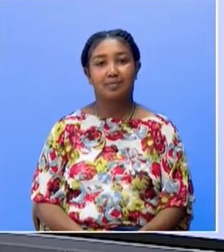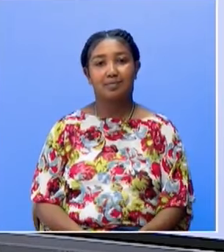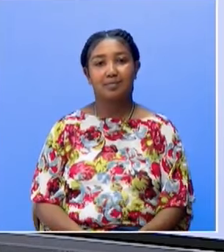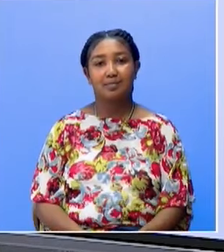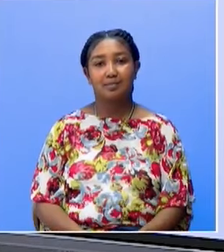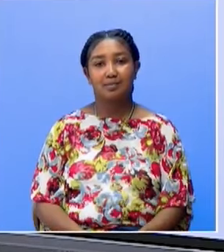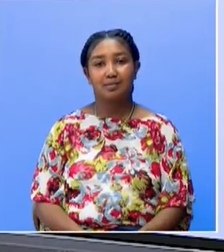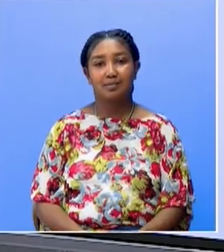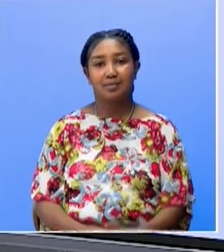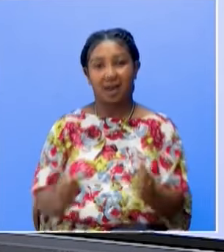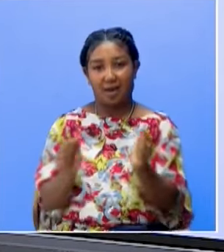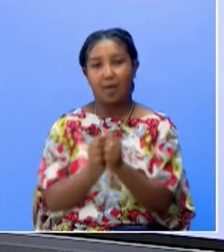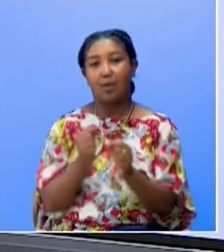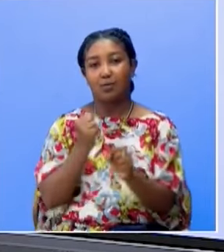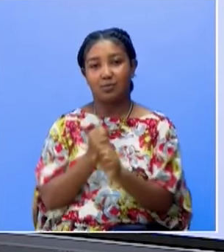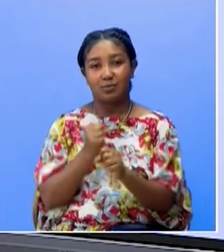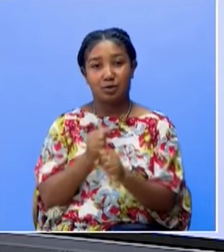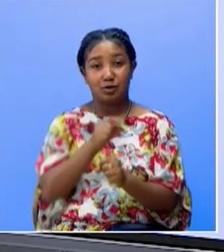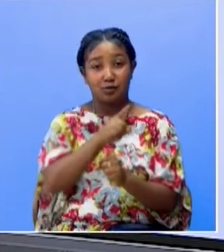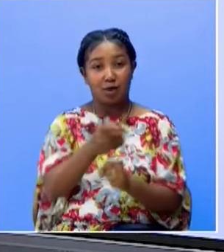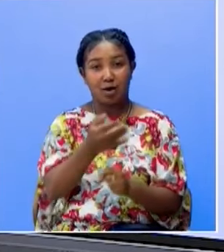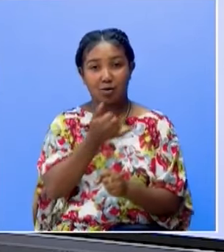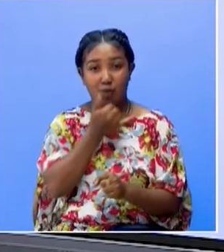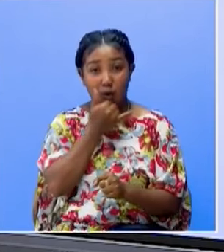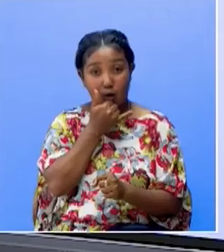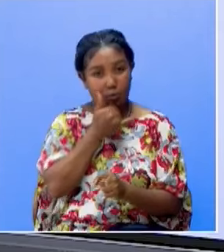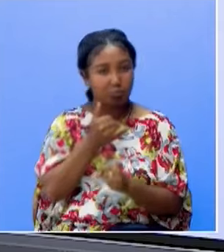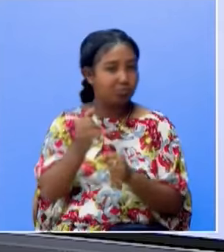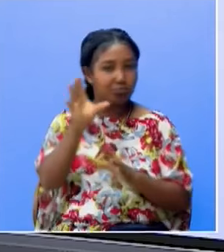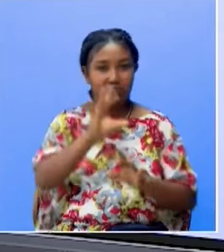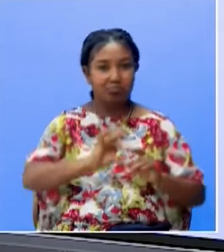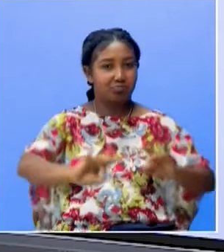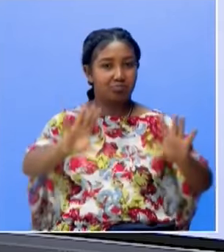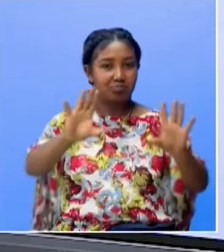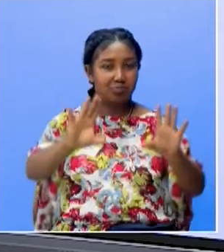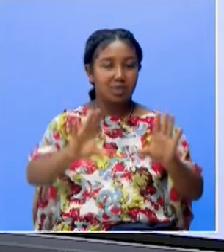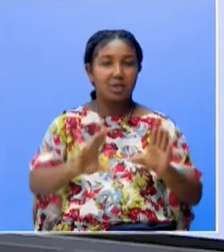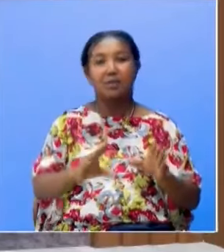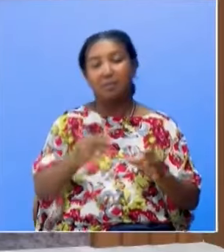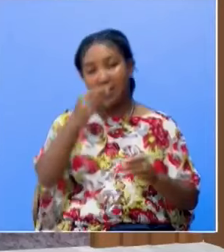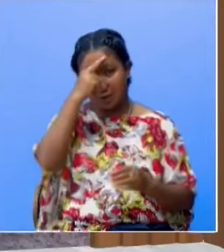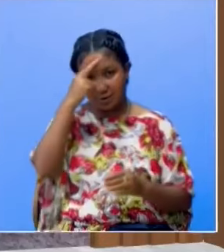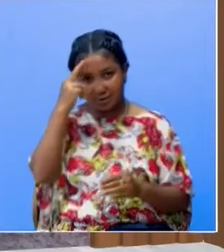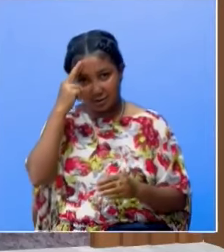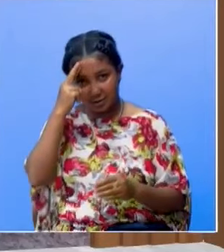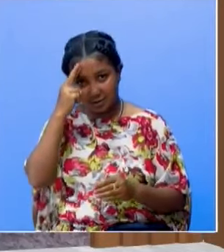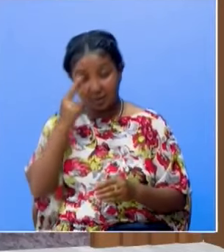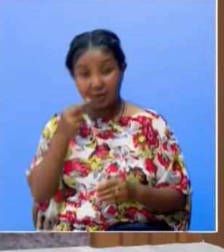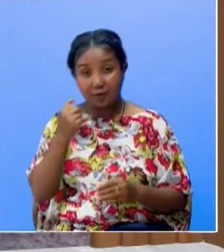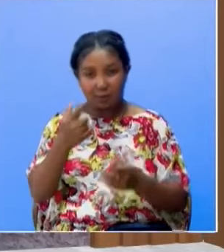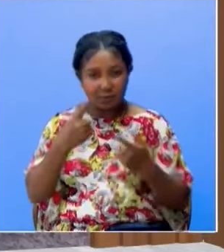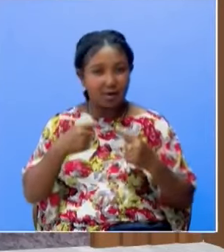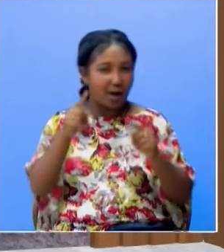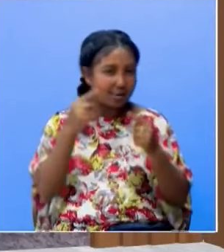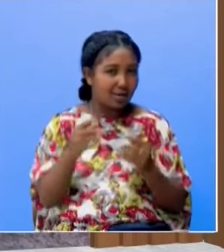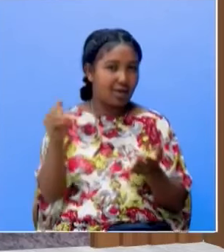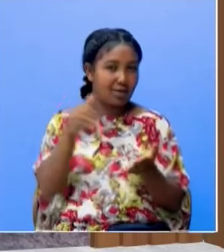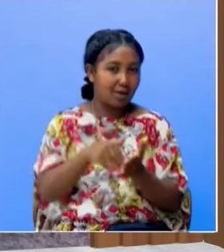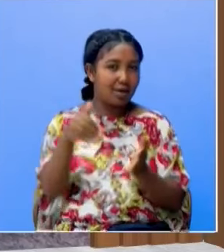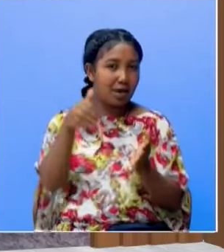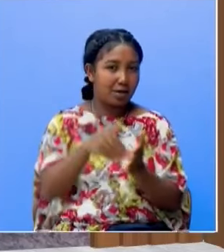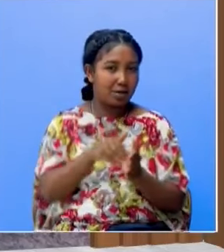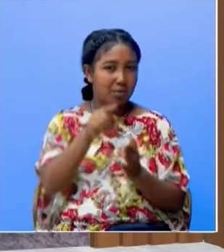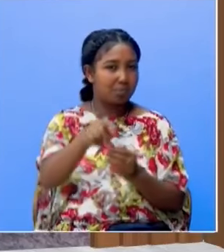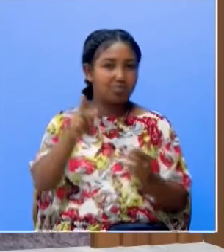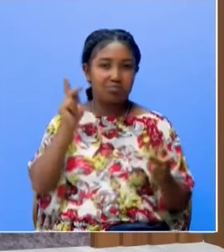Let's do it now. If you are wrong, don't worry. Because if you try again and again, you can be